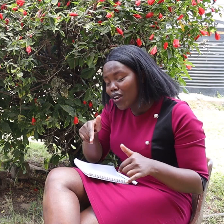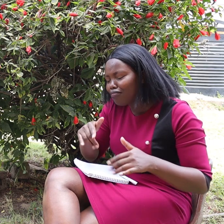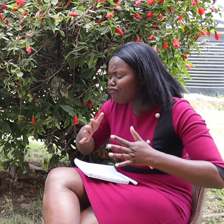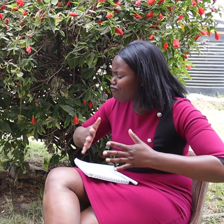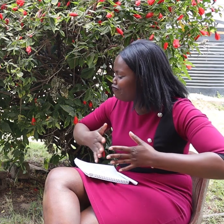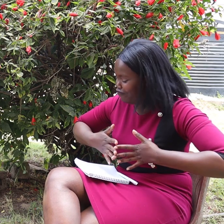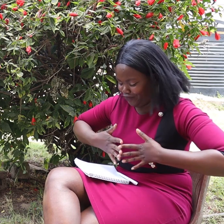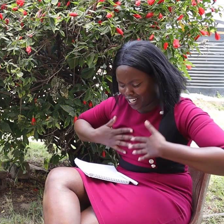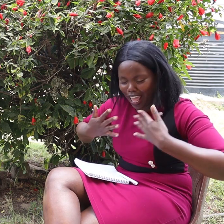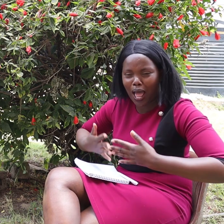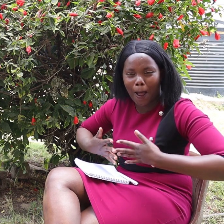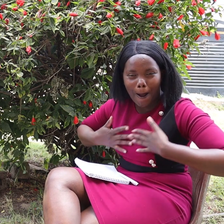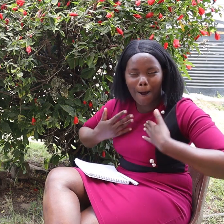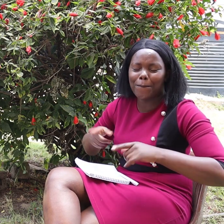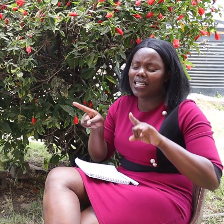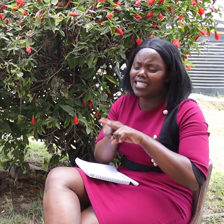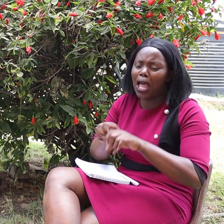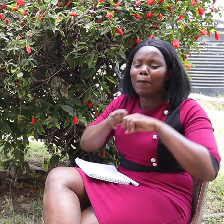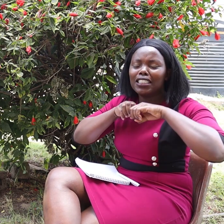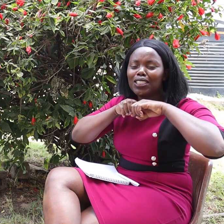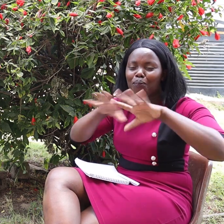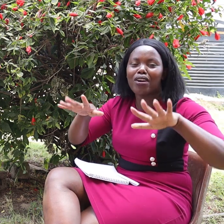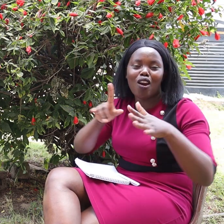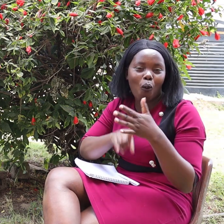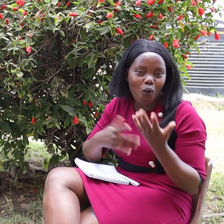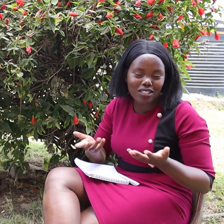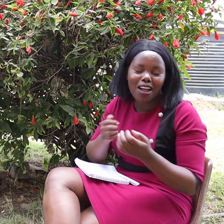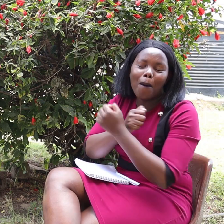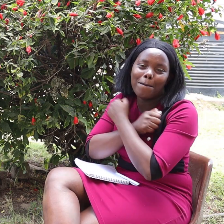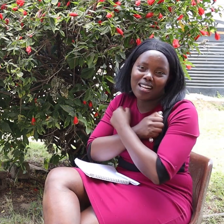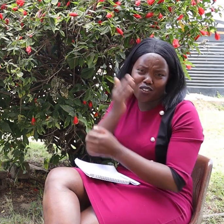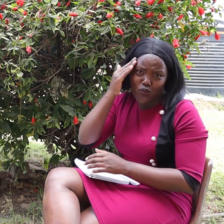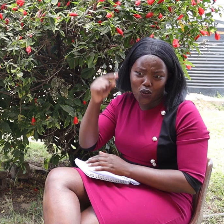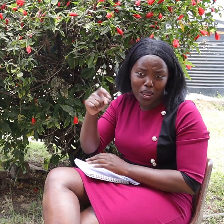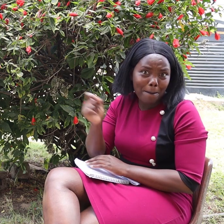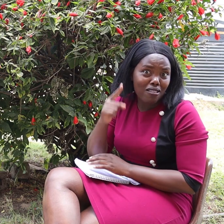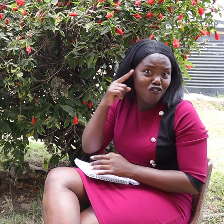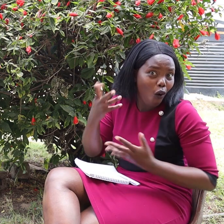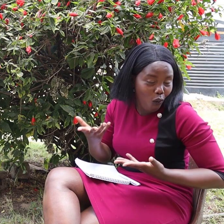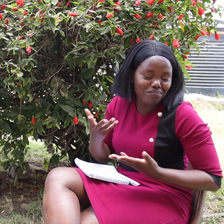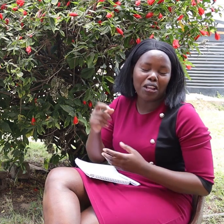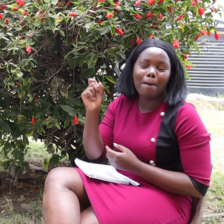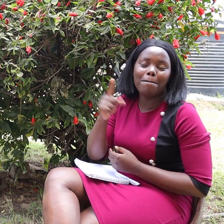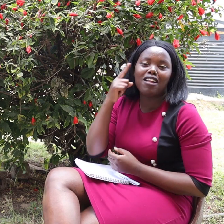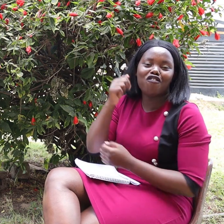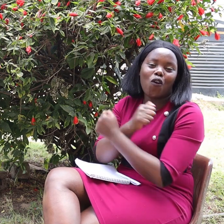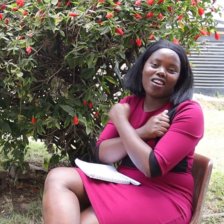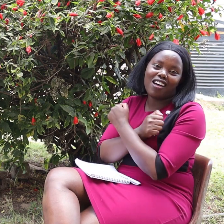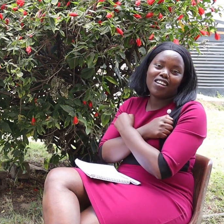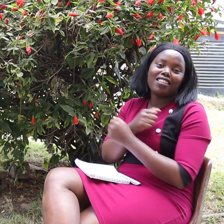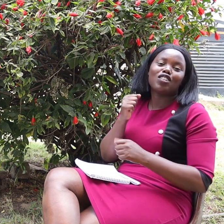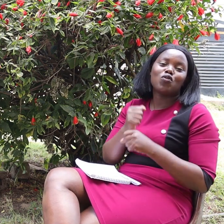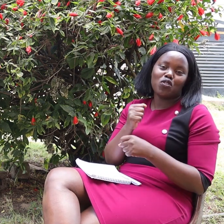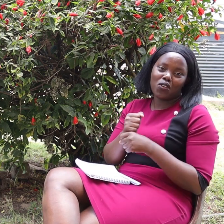It has been a long time, that's true, but today I am extremely excited to talk to you about spreading